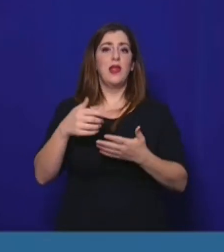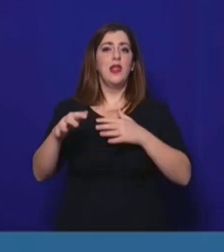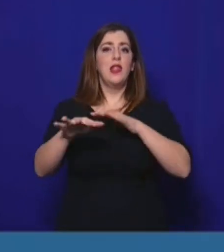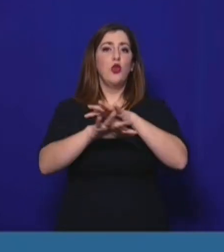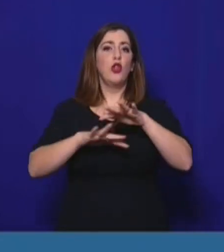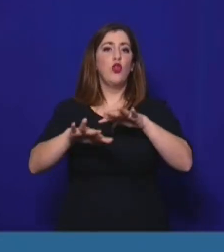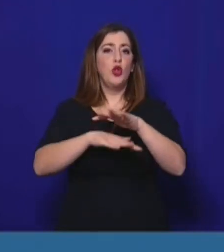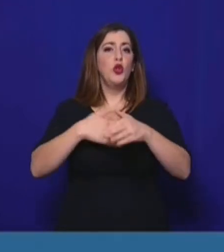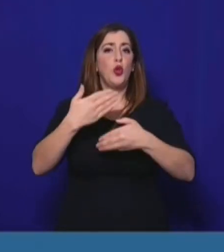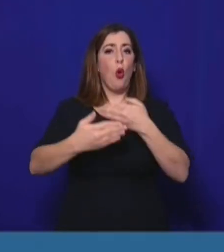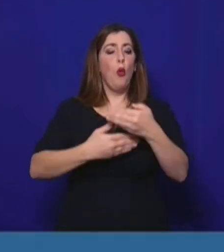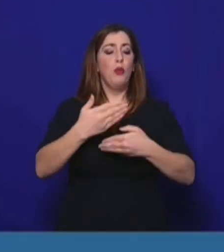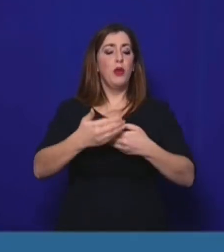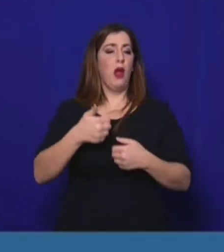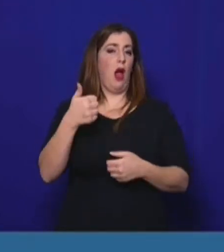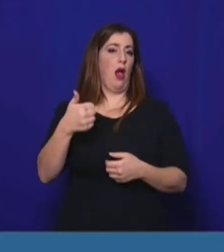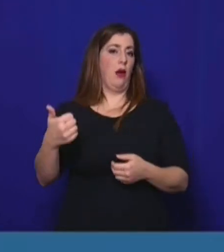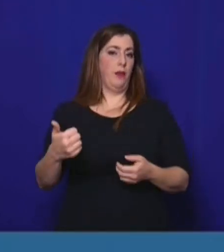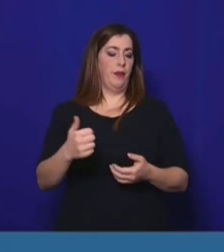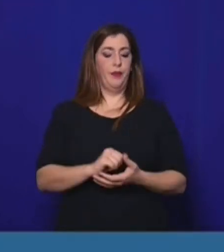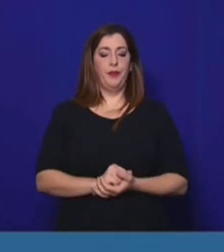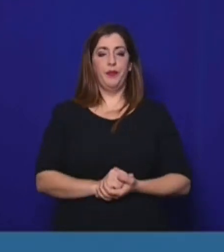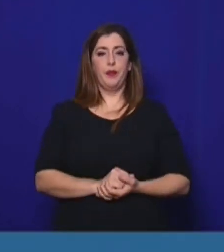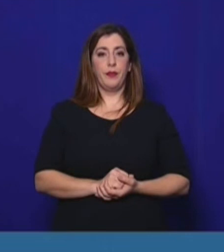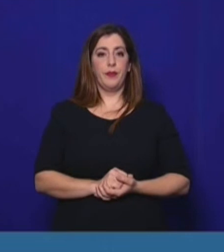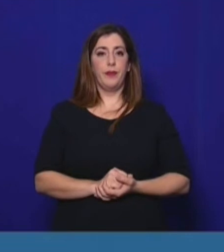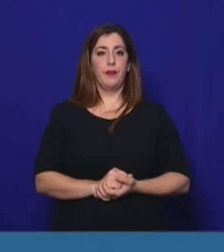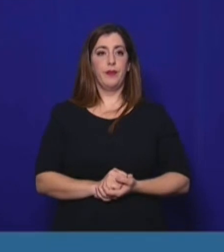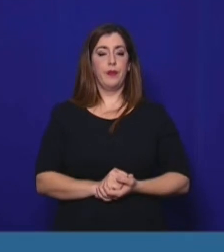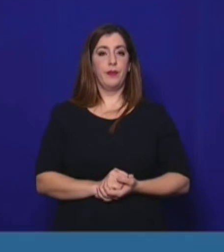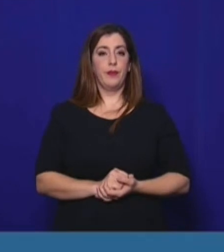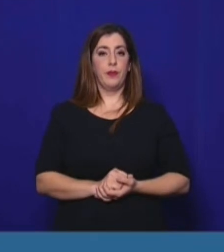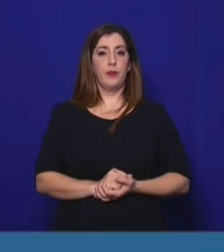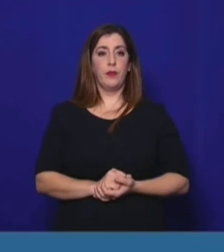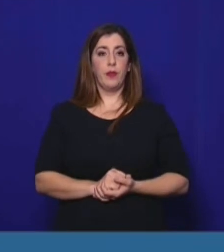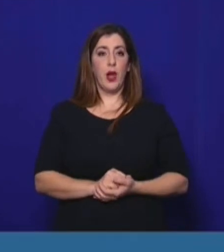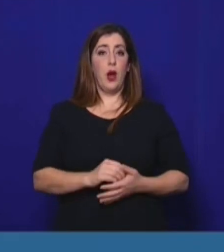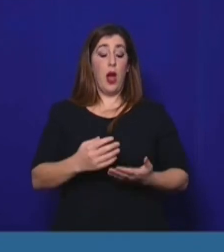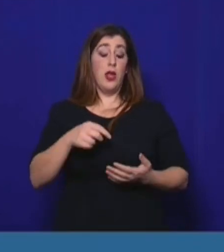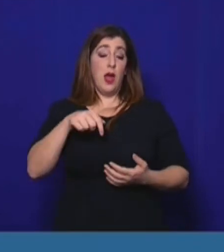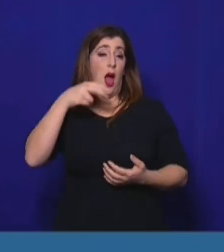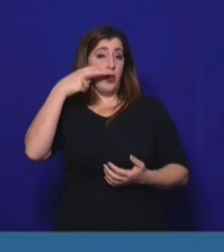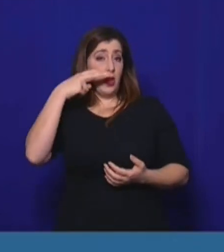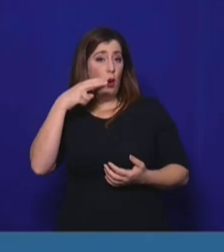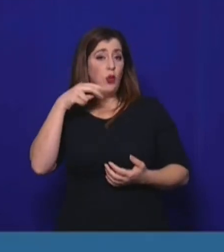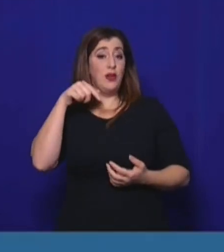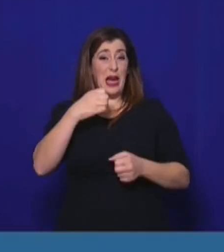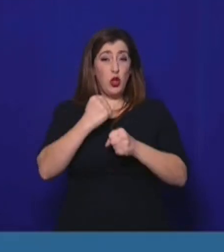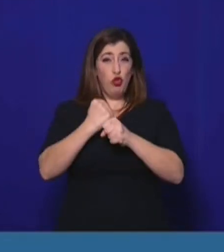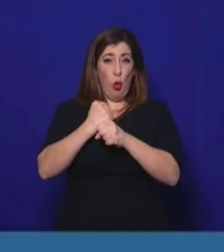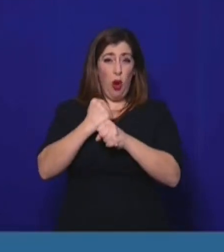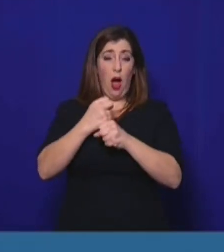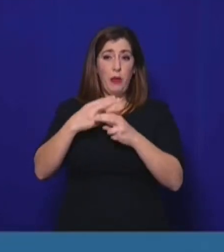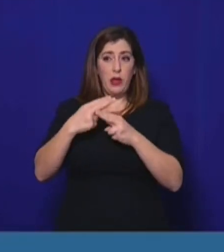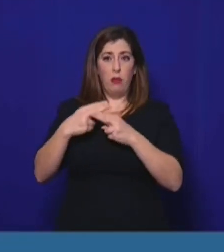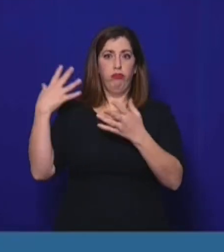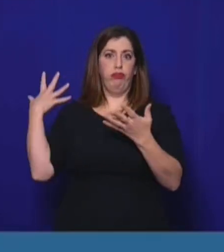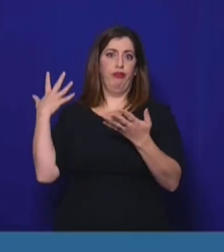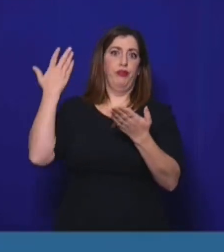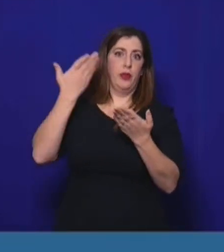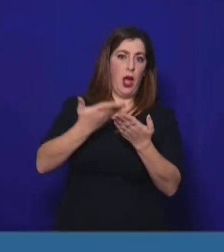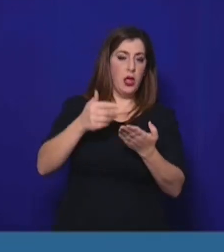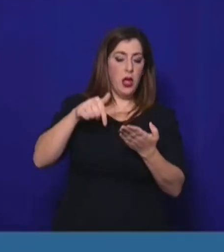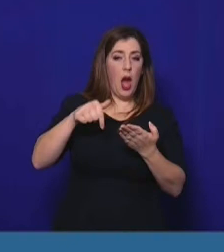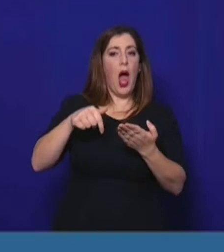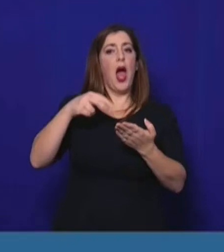fl-iskejjel. U din il-ħidma sarfet fi frott. U dak huwa li nippretendu wkoll li jibqa' għaddej propju